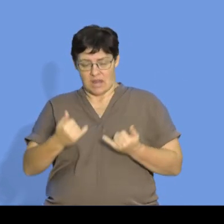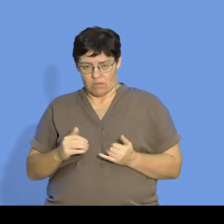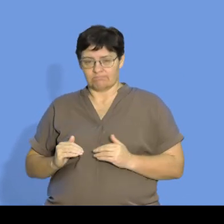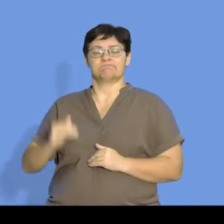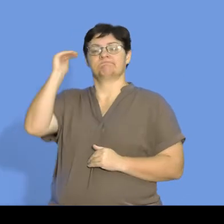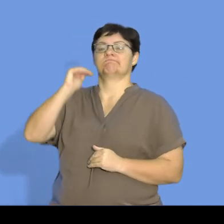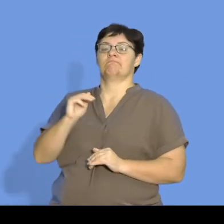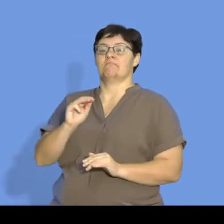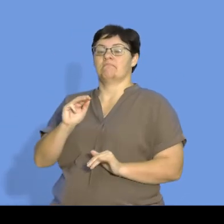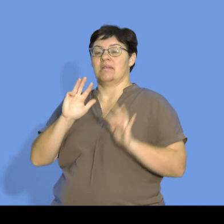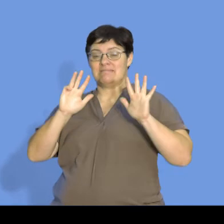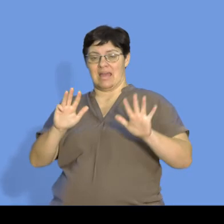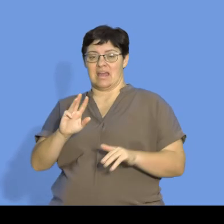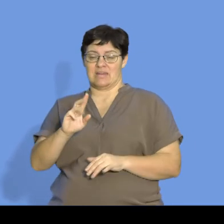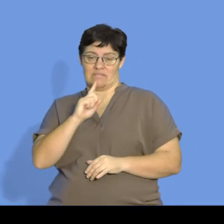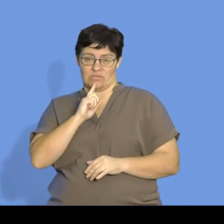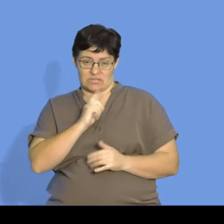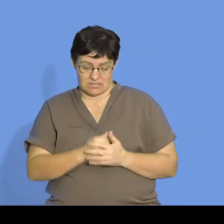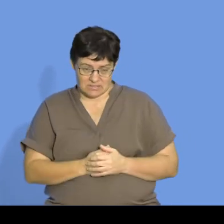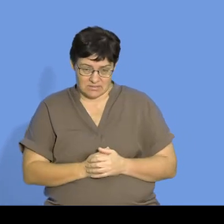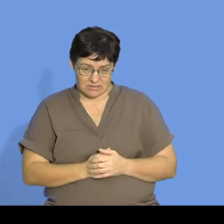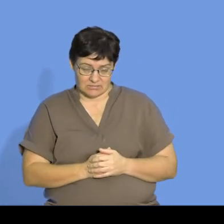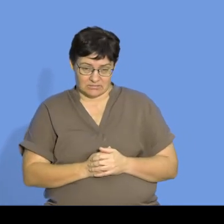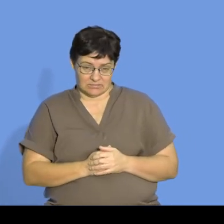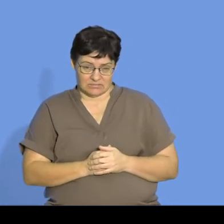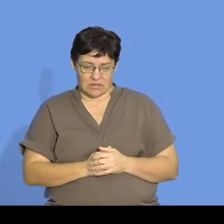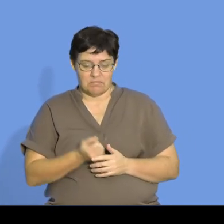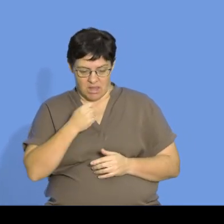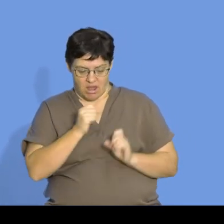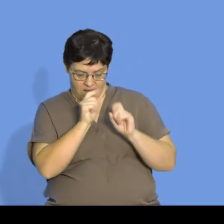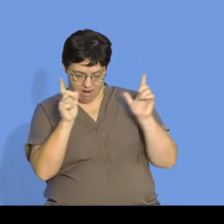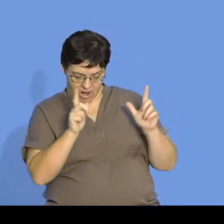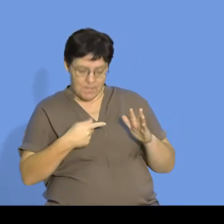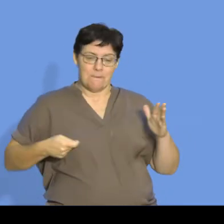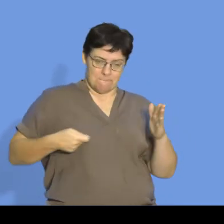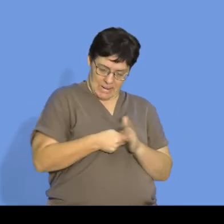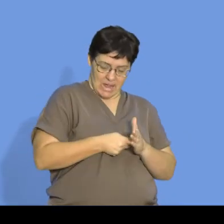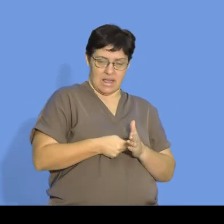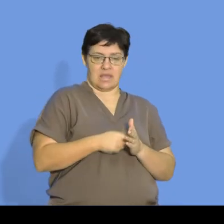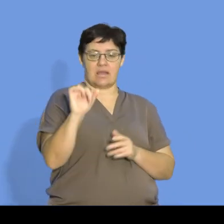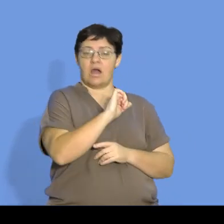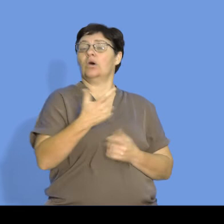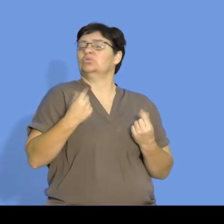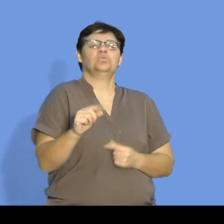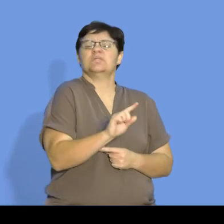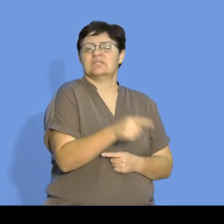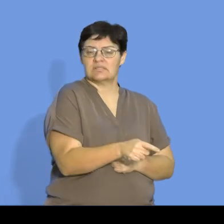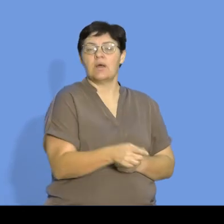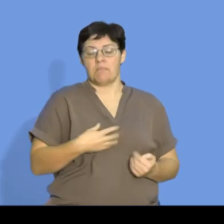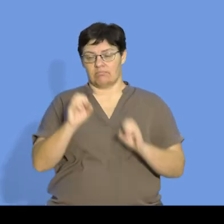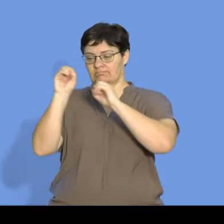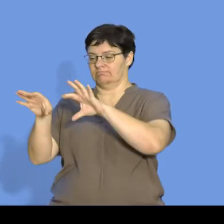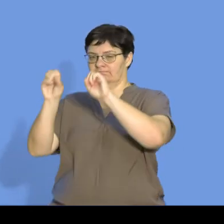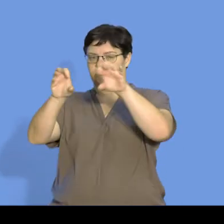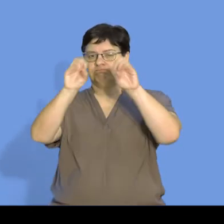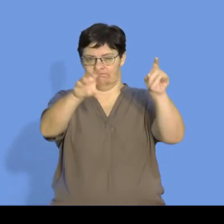to 9,000 Rand. So this was a conscious decision to buy a vehicle to do what? To do